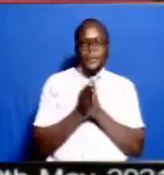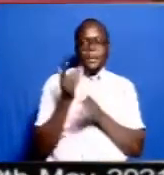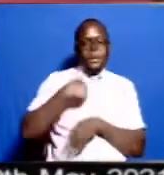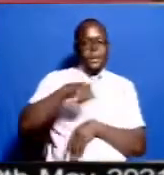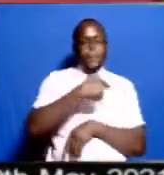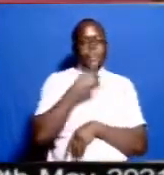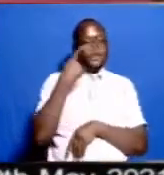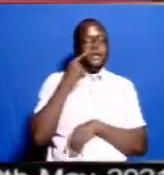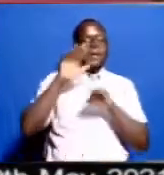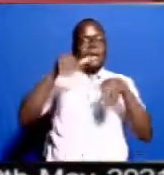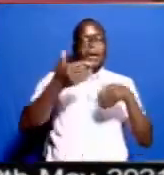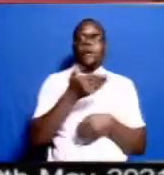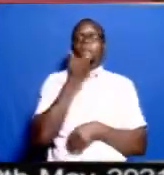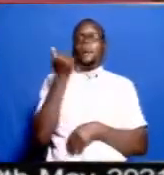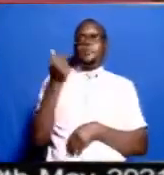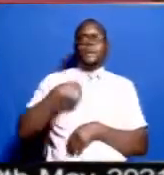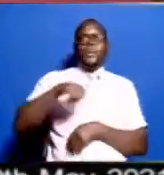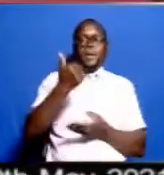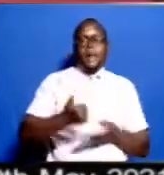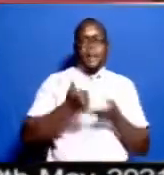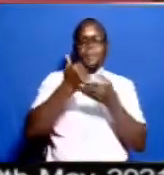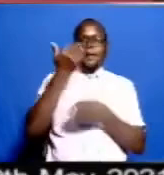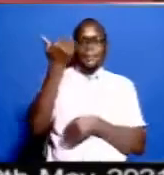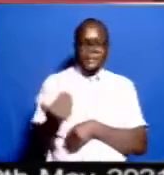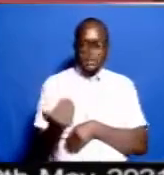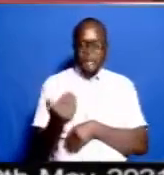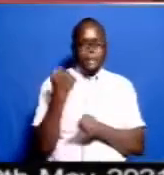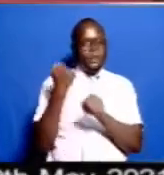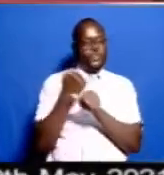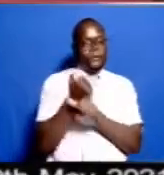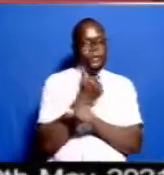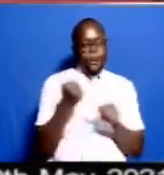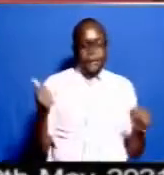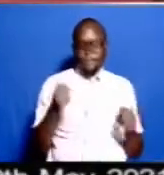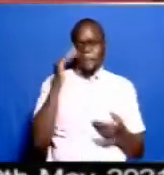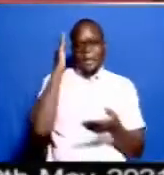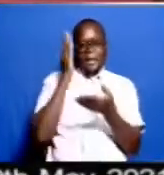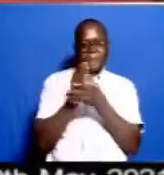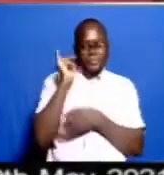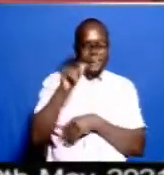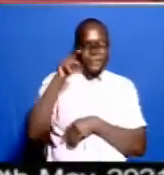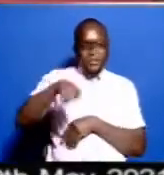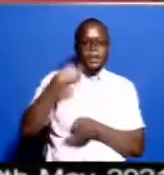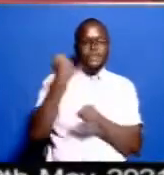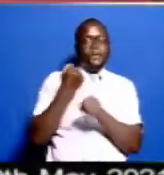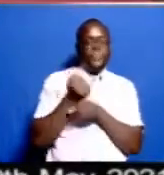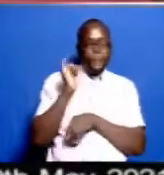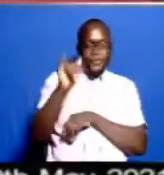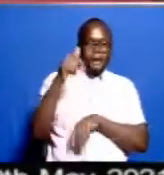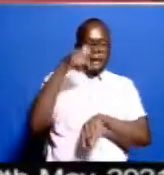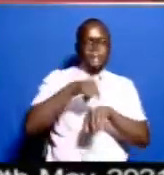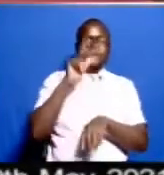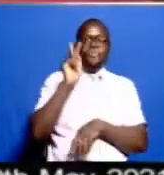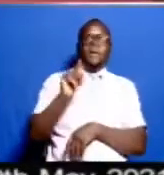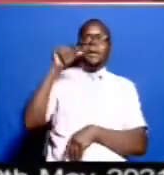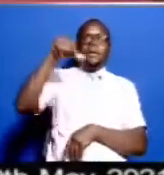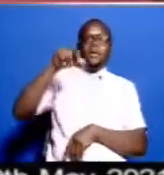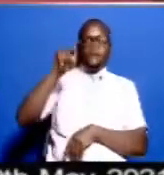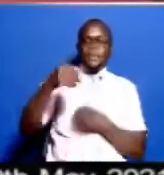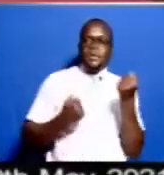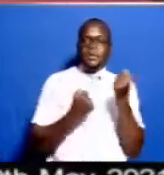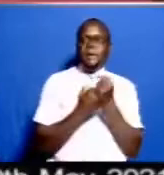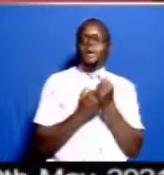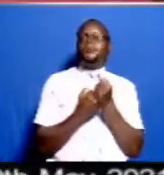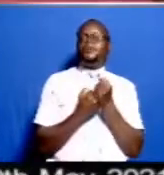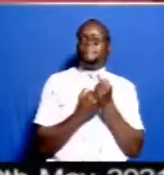look at how best can we help this child excel. And I believe that we need to do that when it comes to Kenya Airways. We need to embrace the